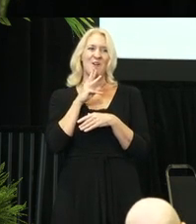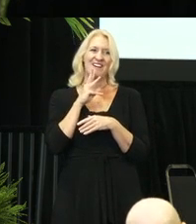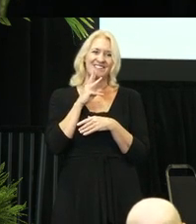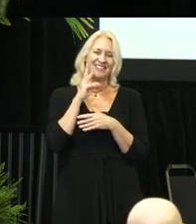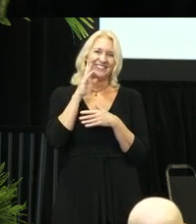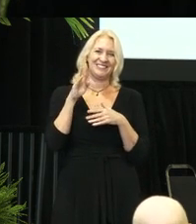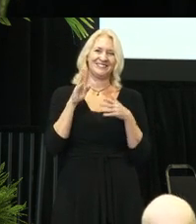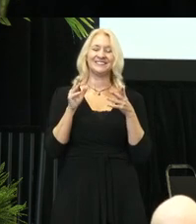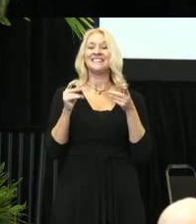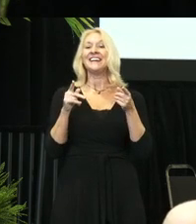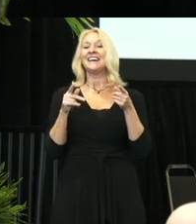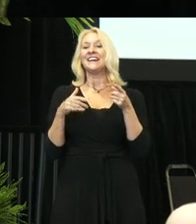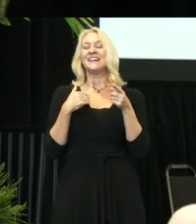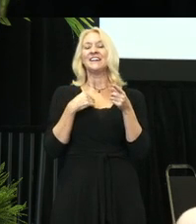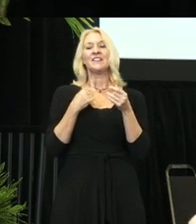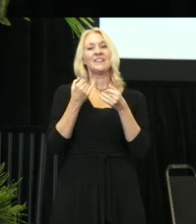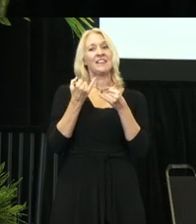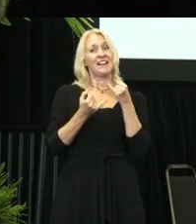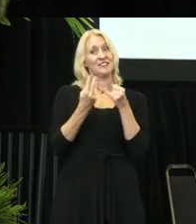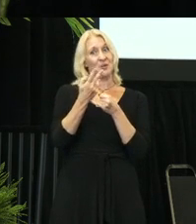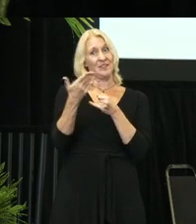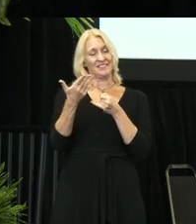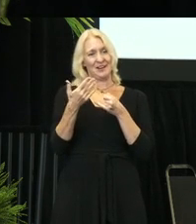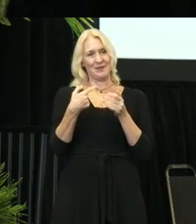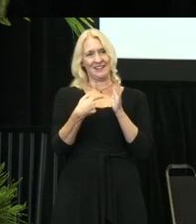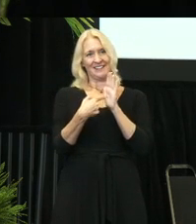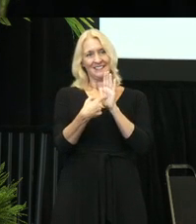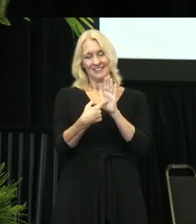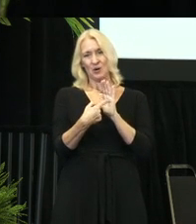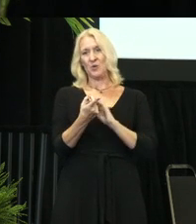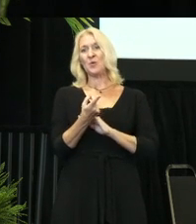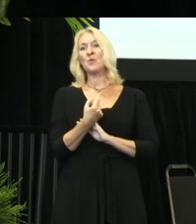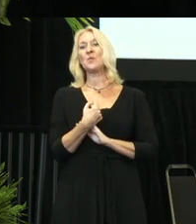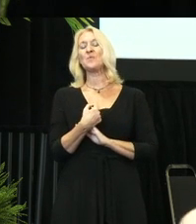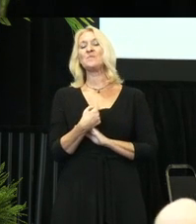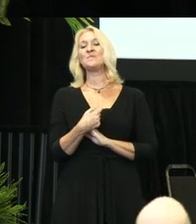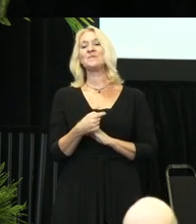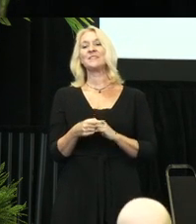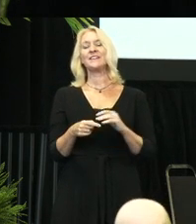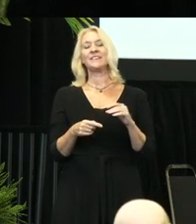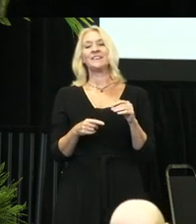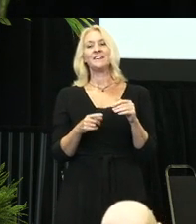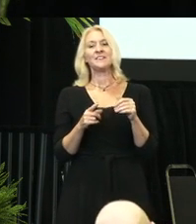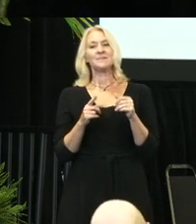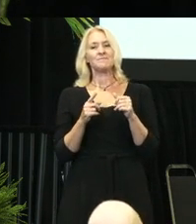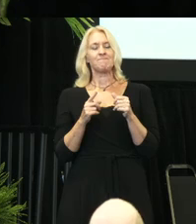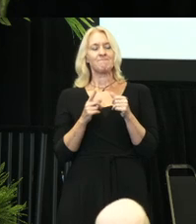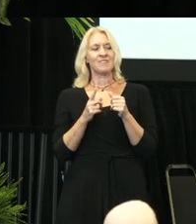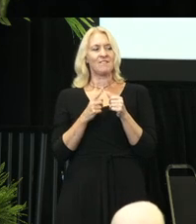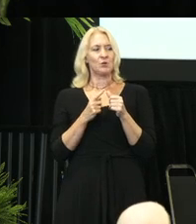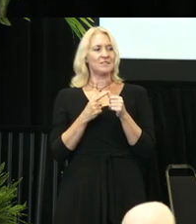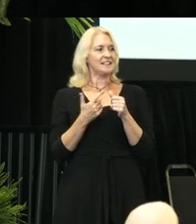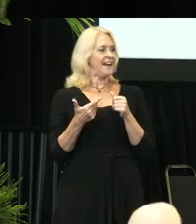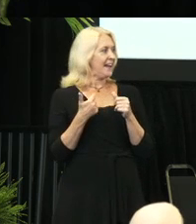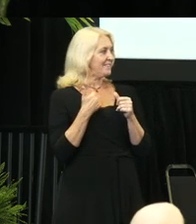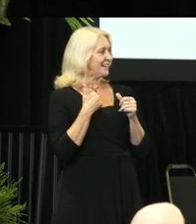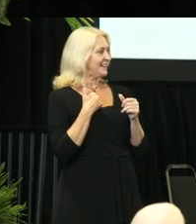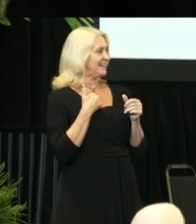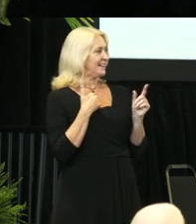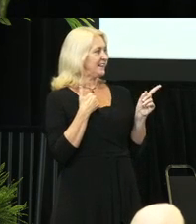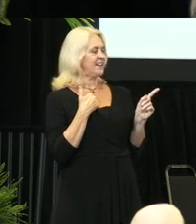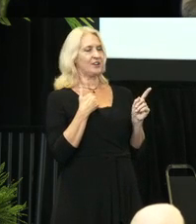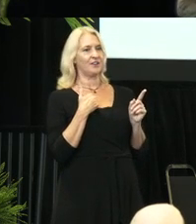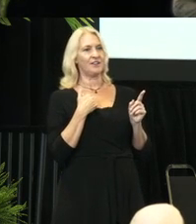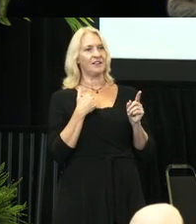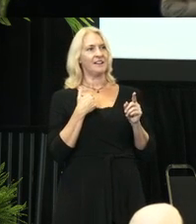so the final 2 things that I want to share with you is, first of all, a poem that I think really speaks to that. And I've got it right here. And in case you can't read